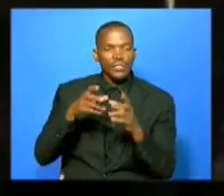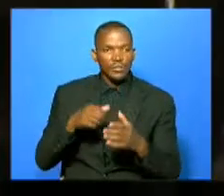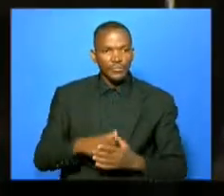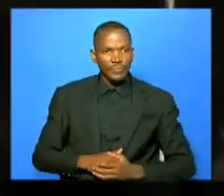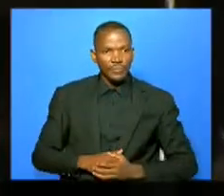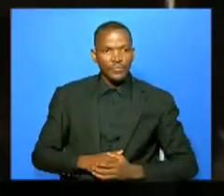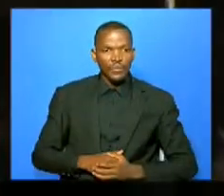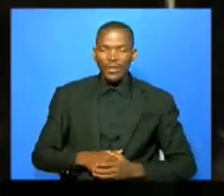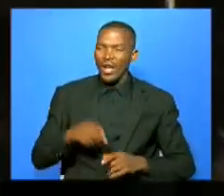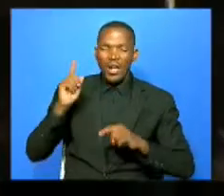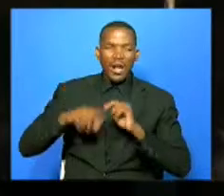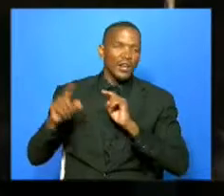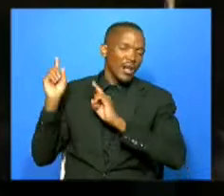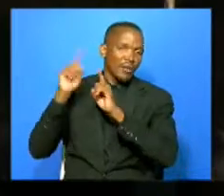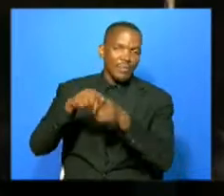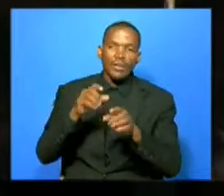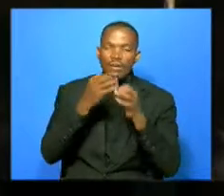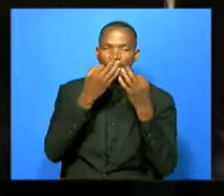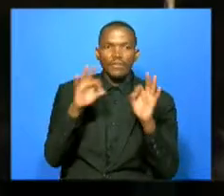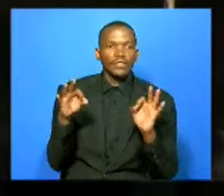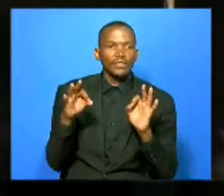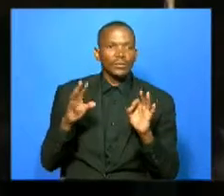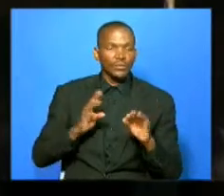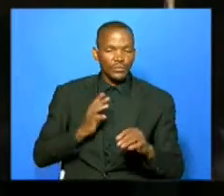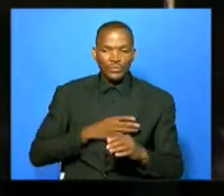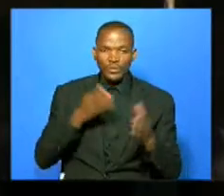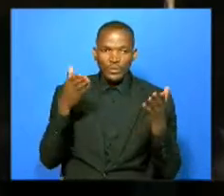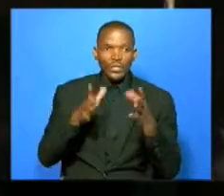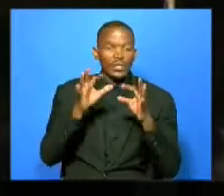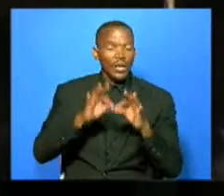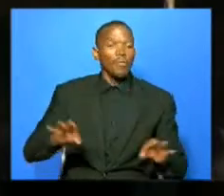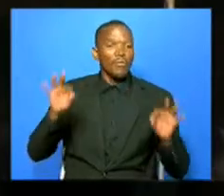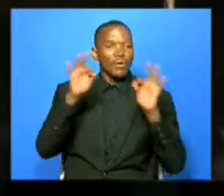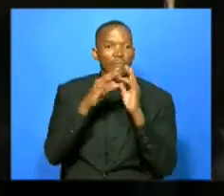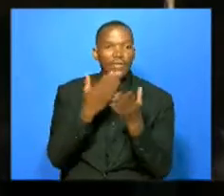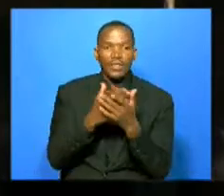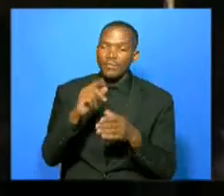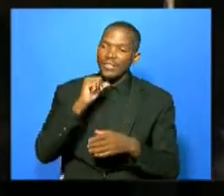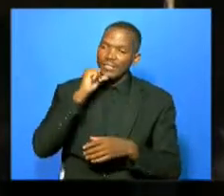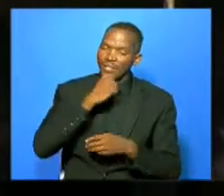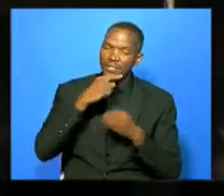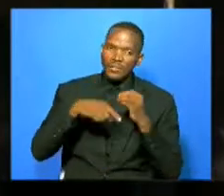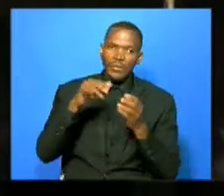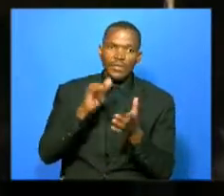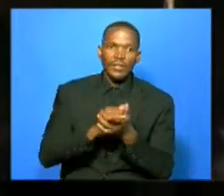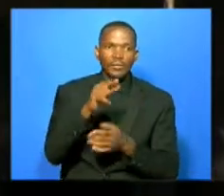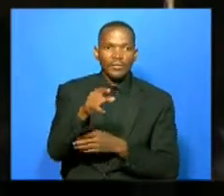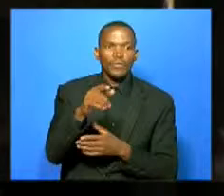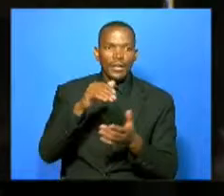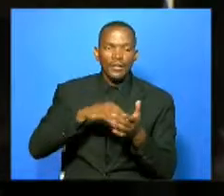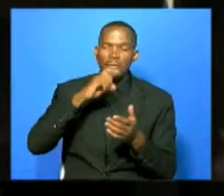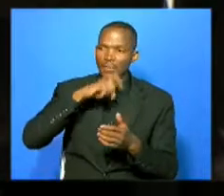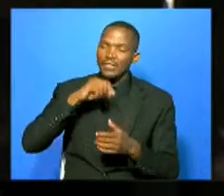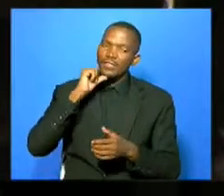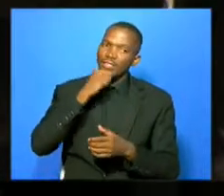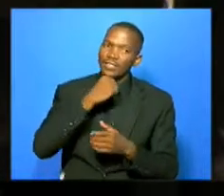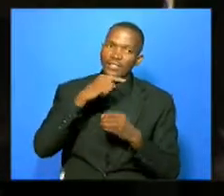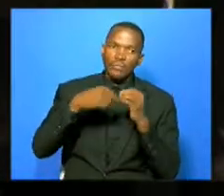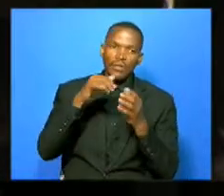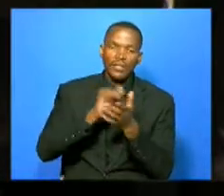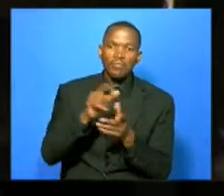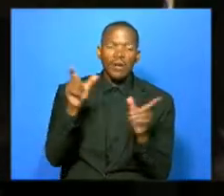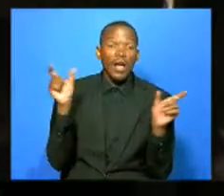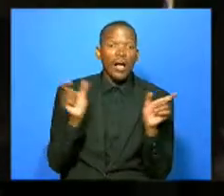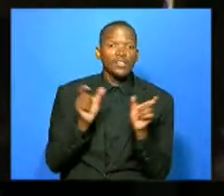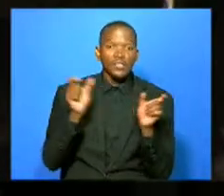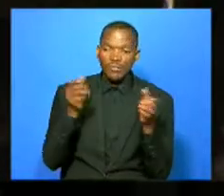ra tlagela ga mahala re tletse kgang ya botlhokwa e tseye ka tlhoagalo e tseye ka tlhoagalo gantsi yo